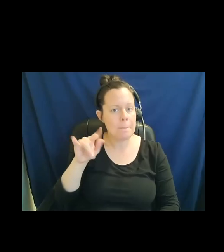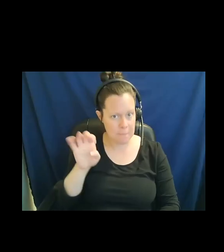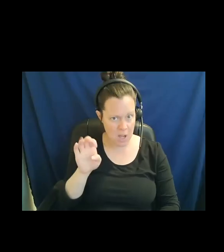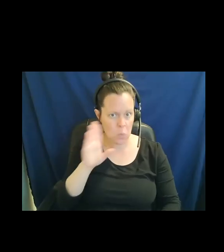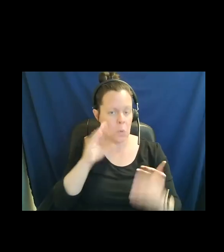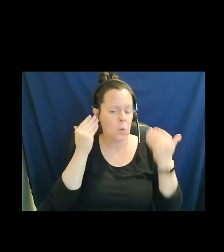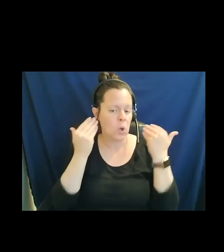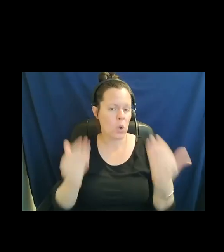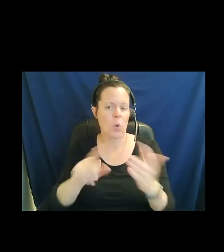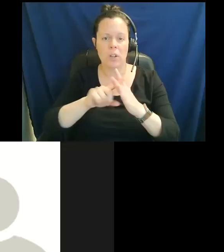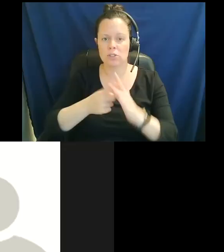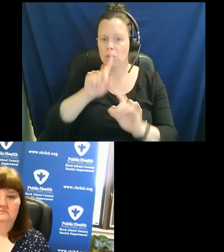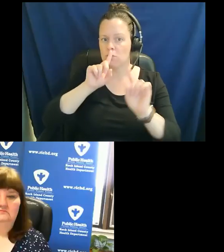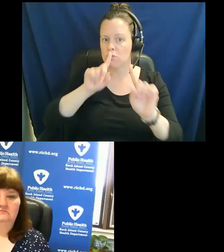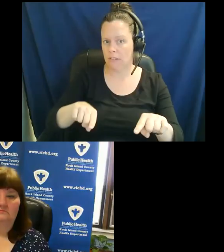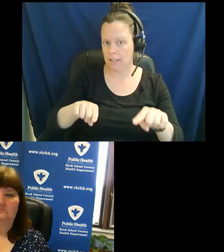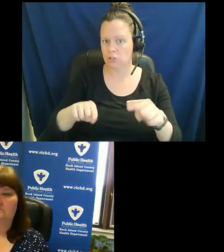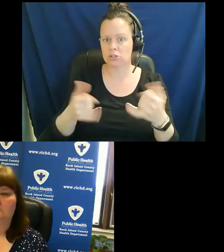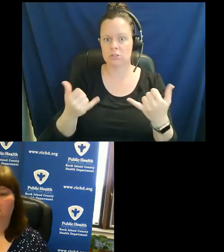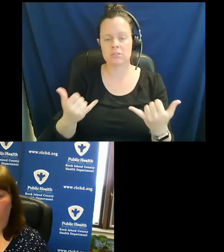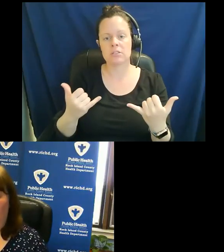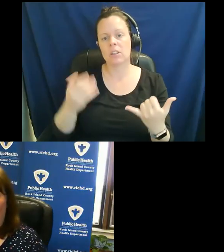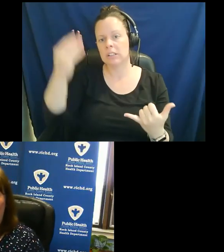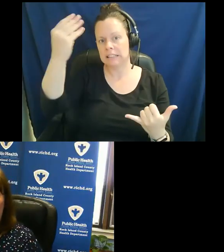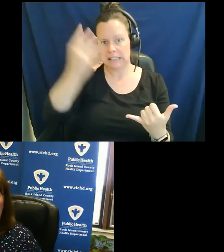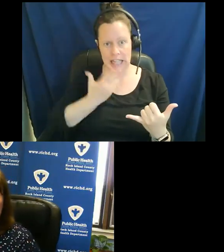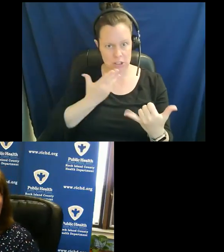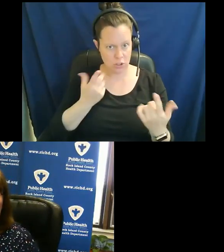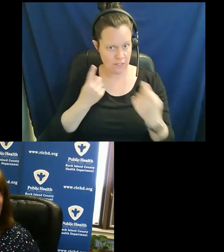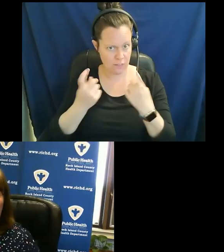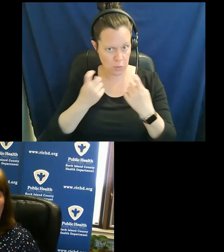and respond accordingly. So please let us know if you have any questions.